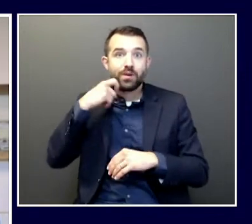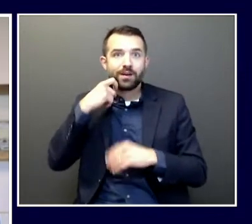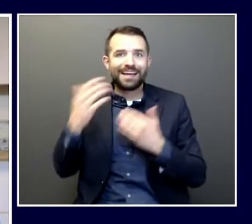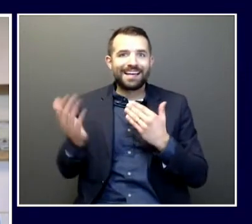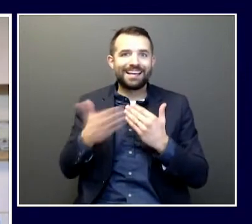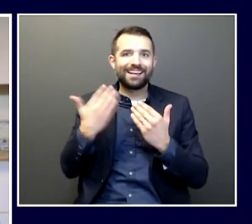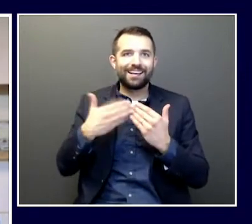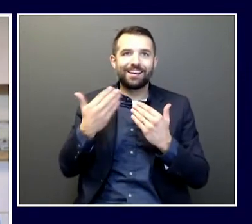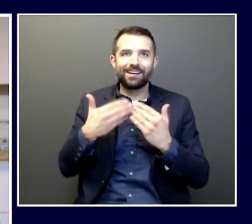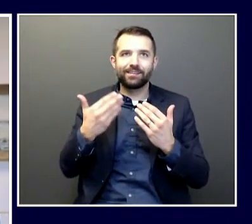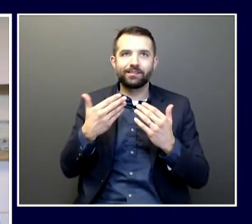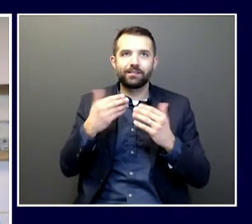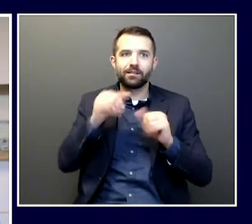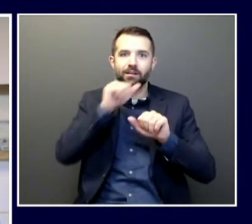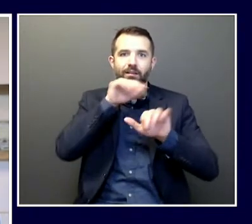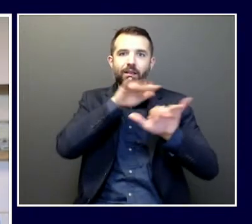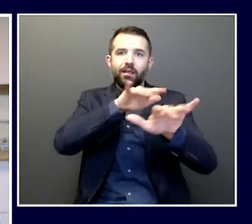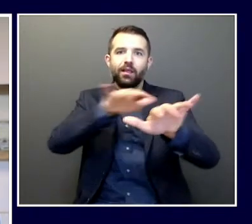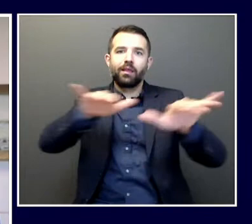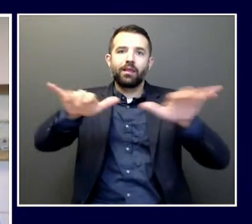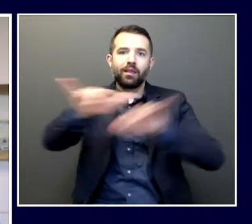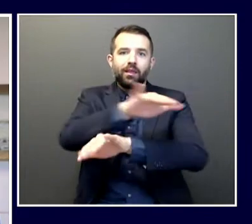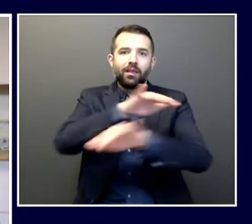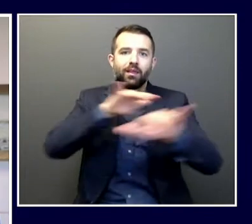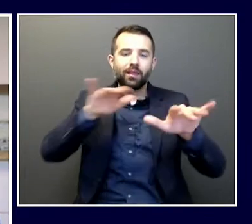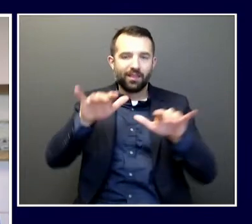There's also the role that kids are playing right now.